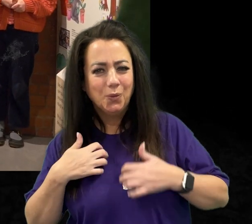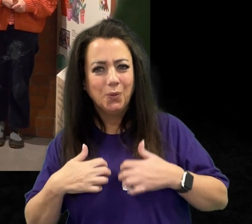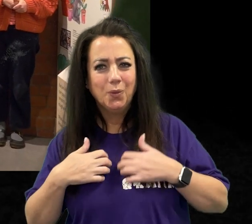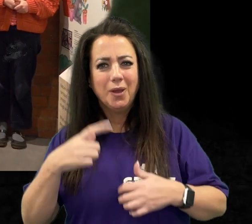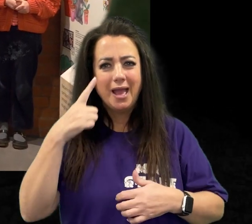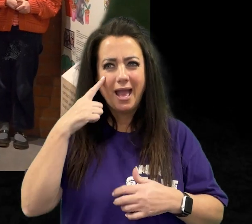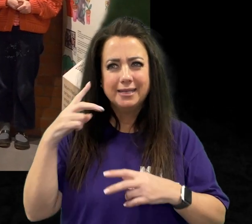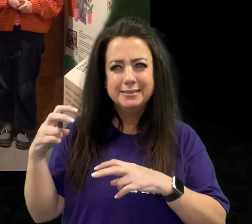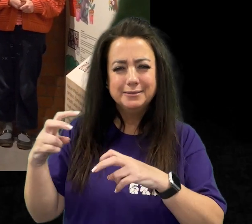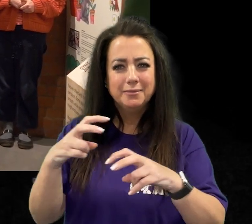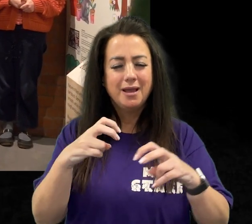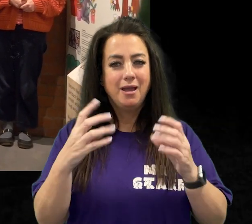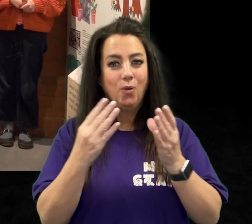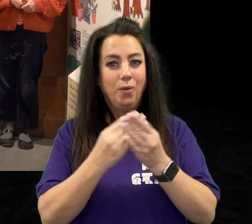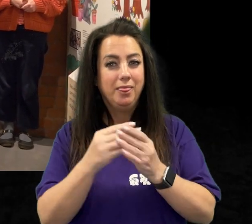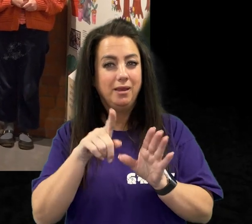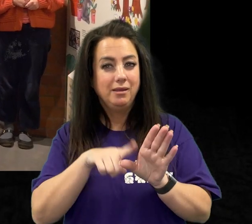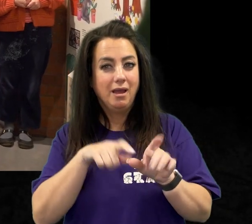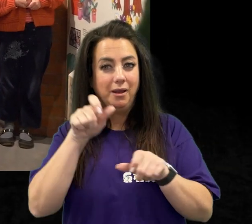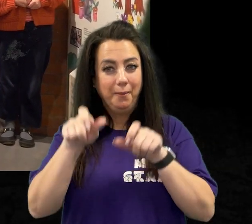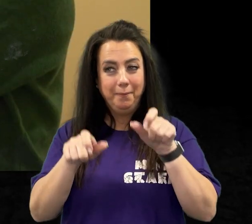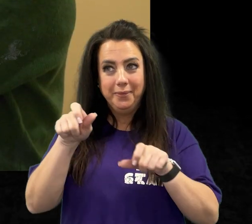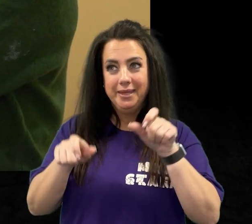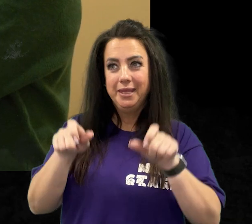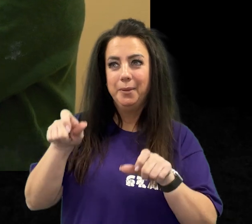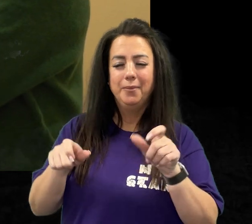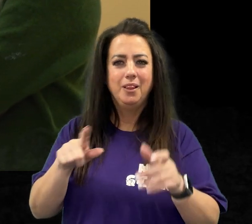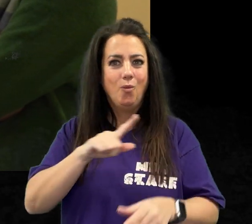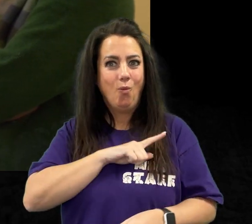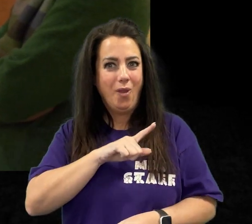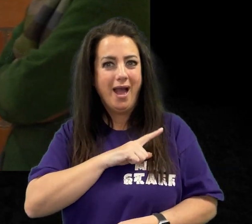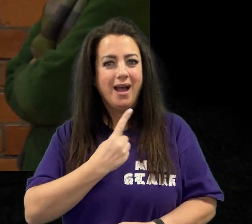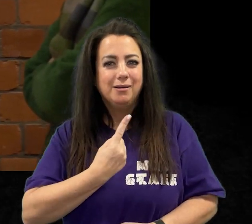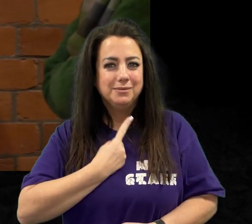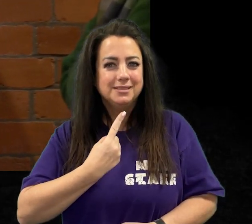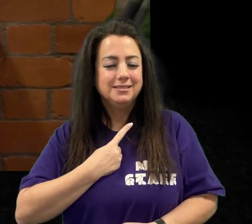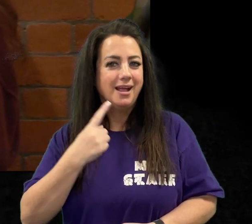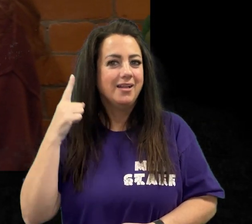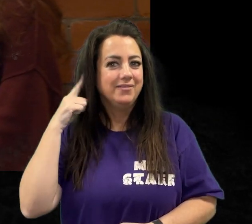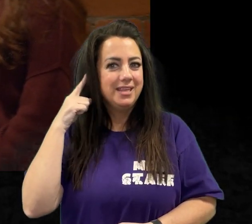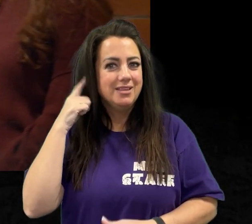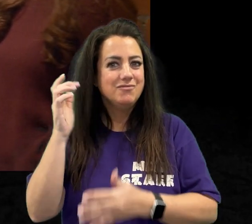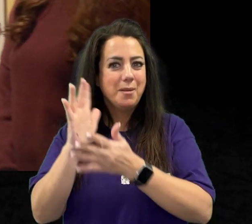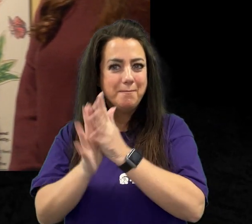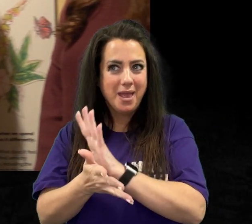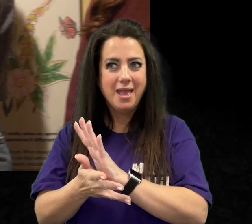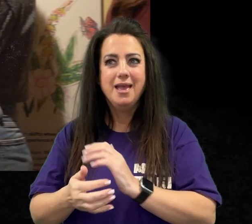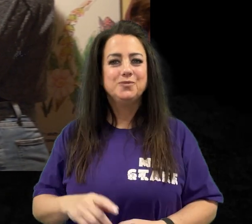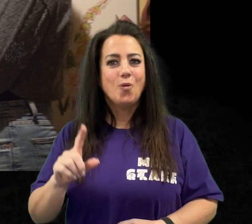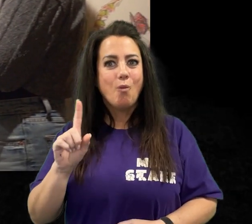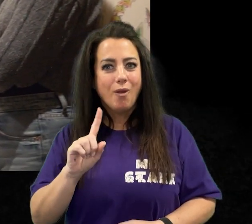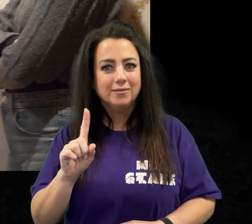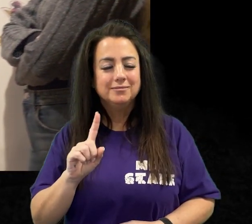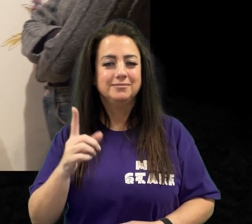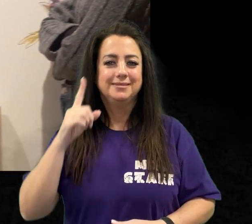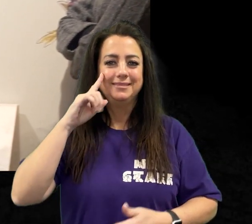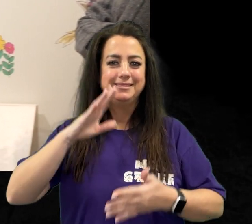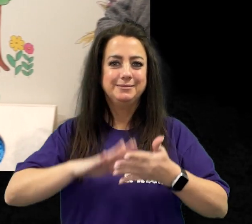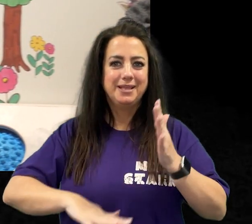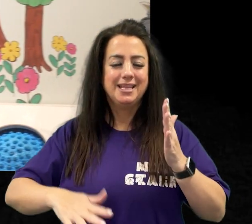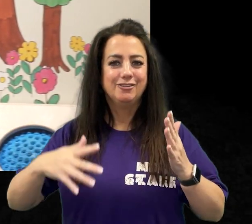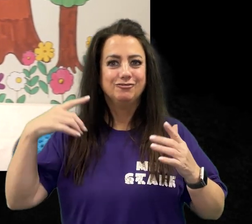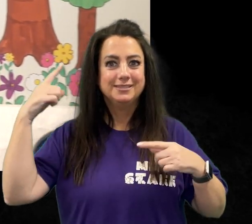hearing impaired person myself, is how we experience sound, how vibration